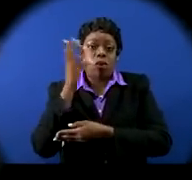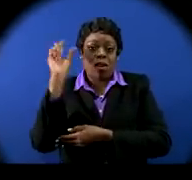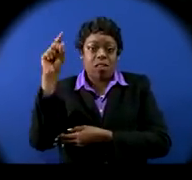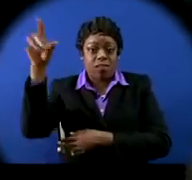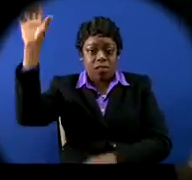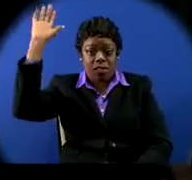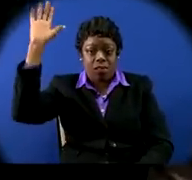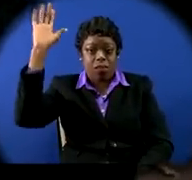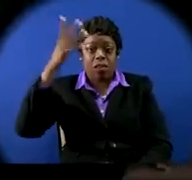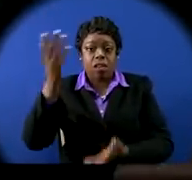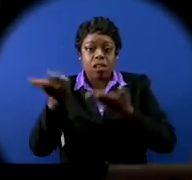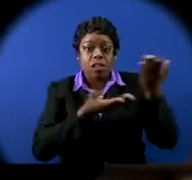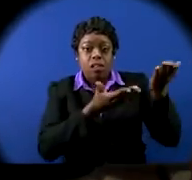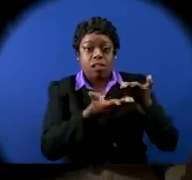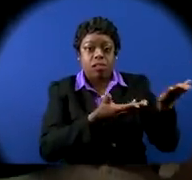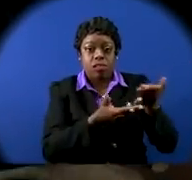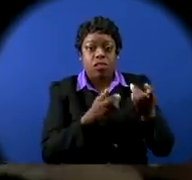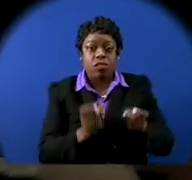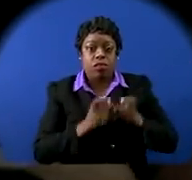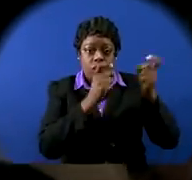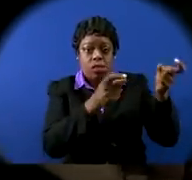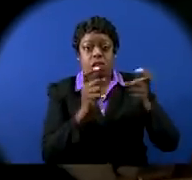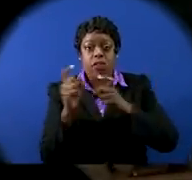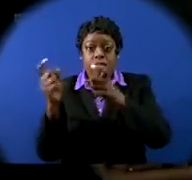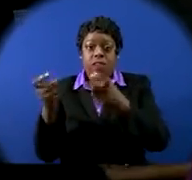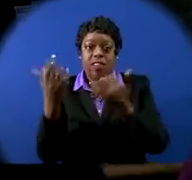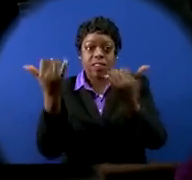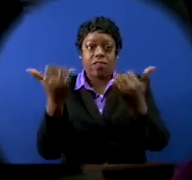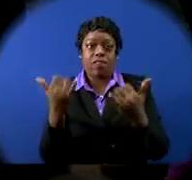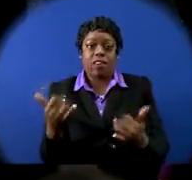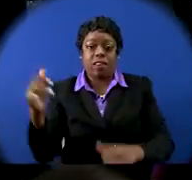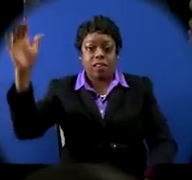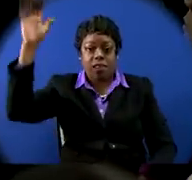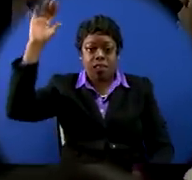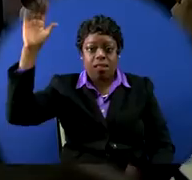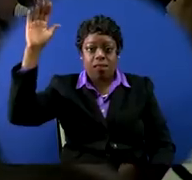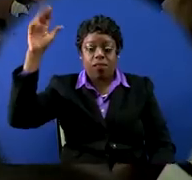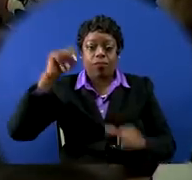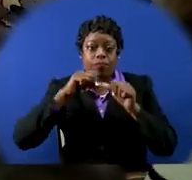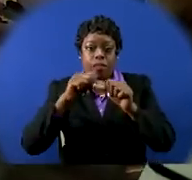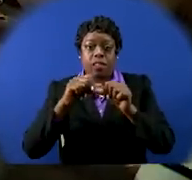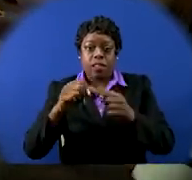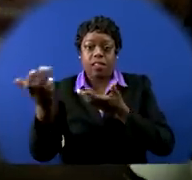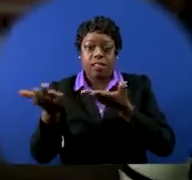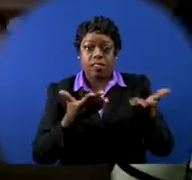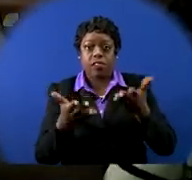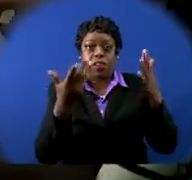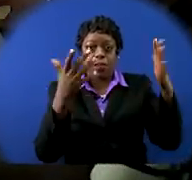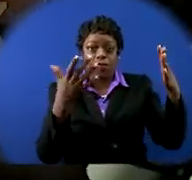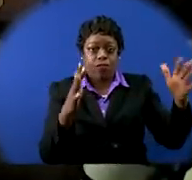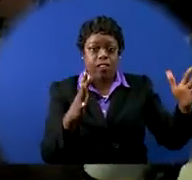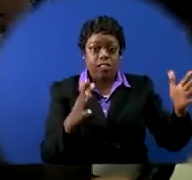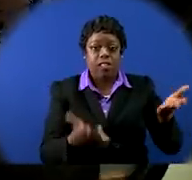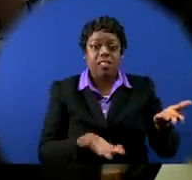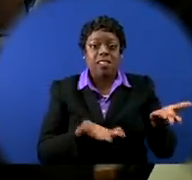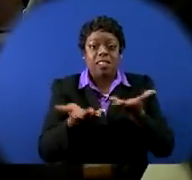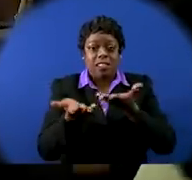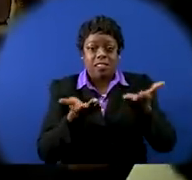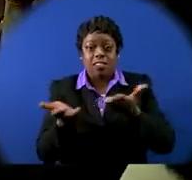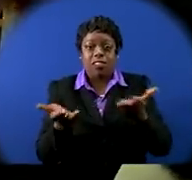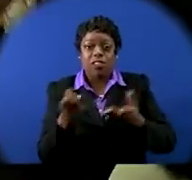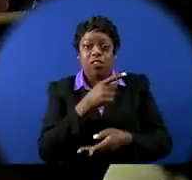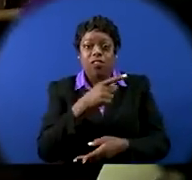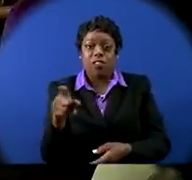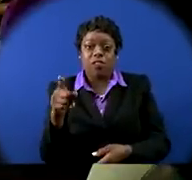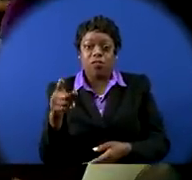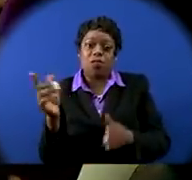servants of the Lord's church who are available to you even right now. Please leave your hand in the air until they have served you. And while they're serving you, we're going to